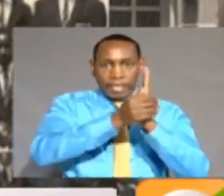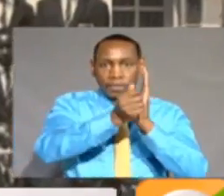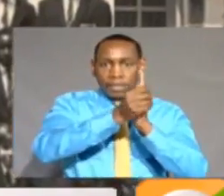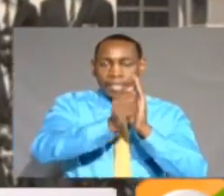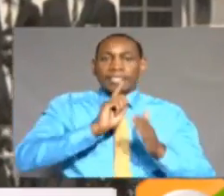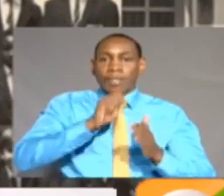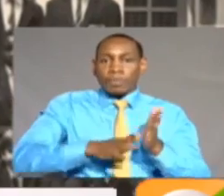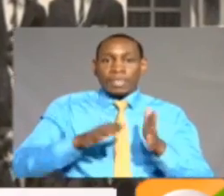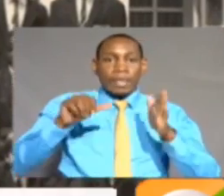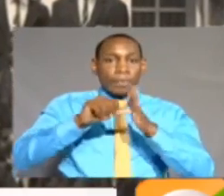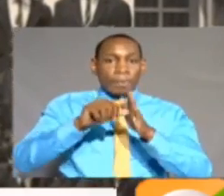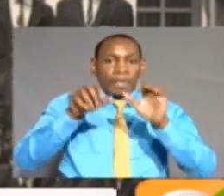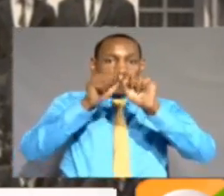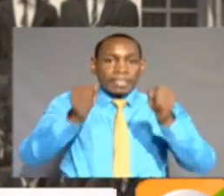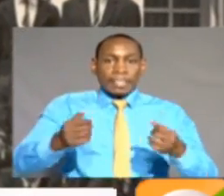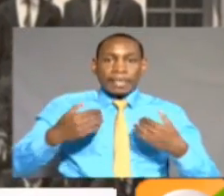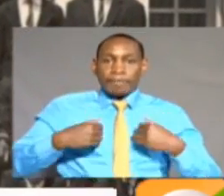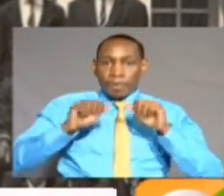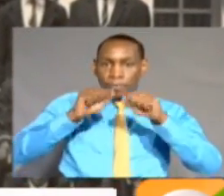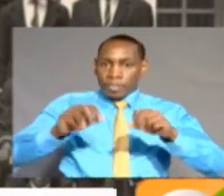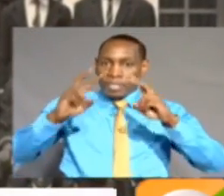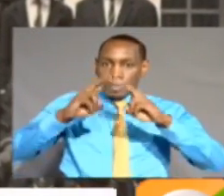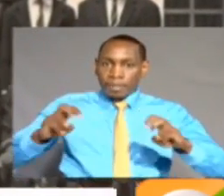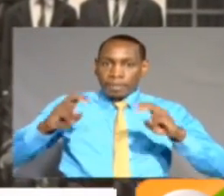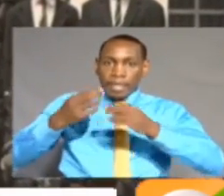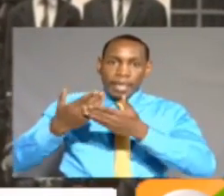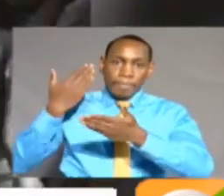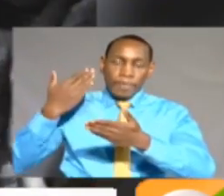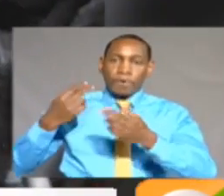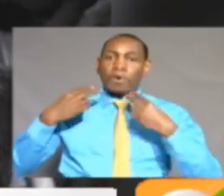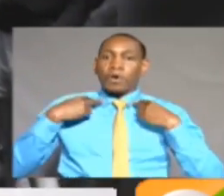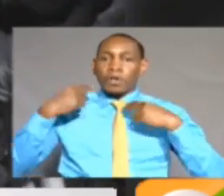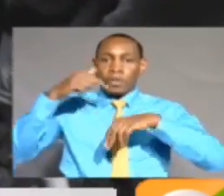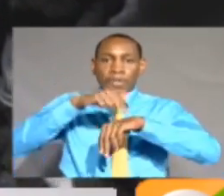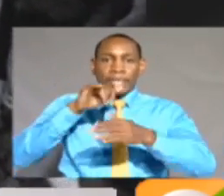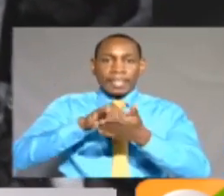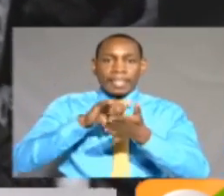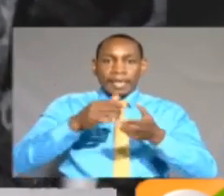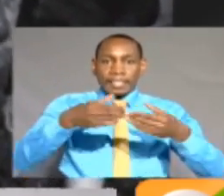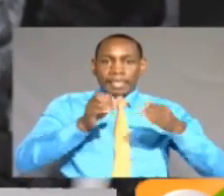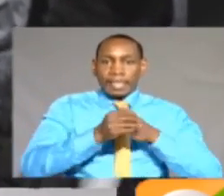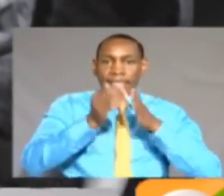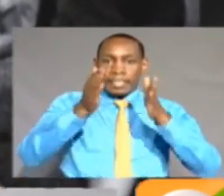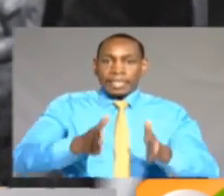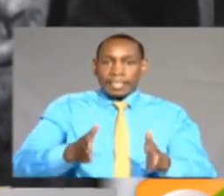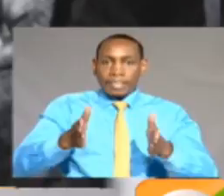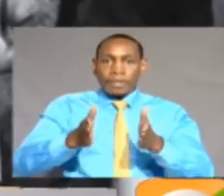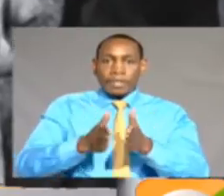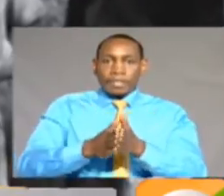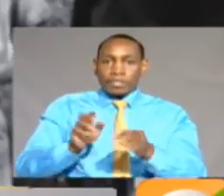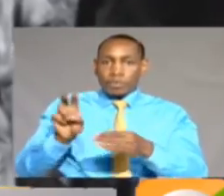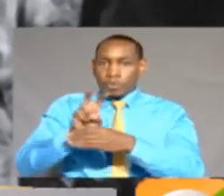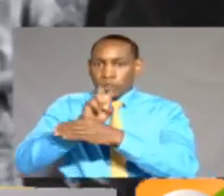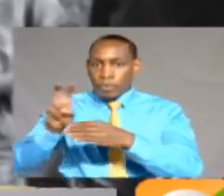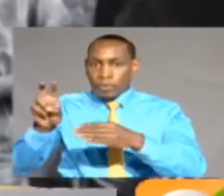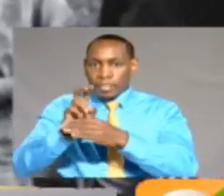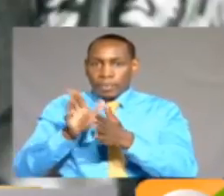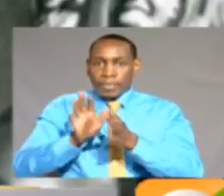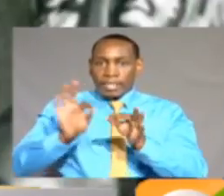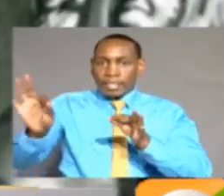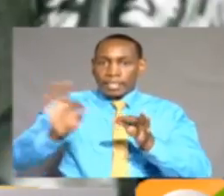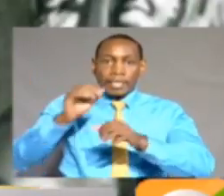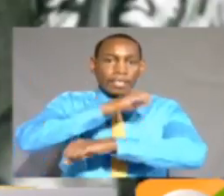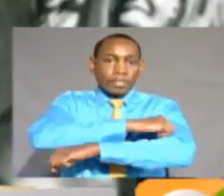the problem is systemic and can be traced back to the colonial era, which made prefects the eyes and the ears, as well as the extension of the